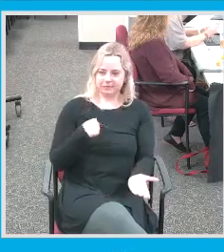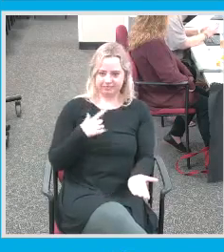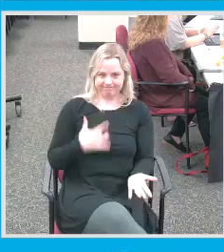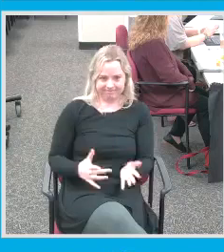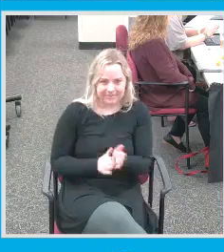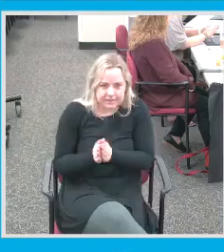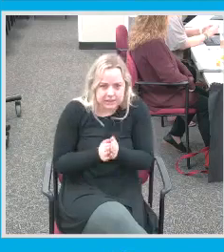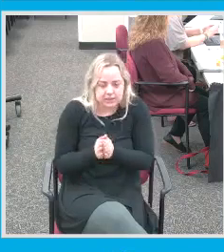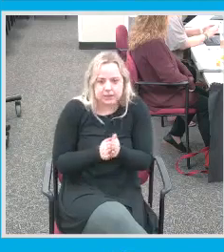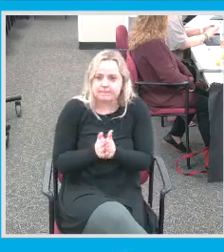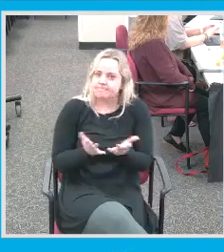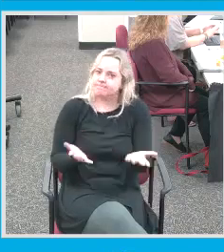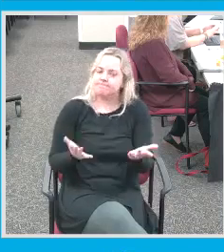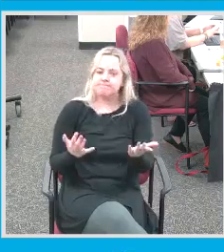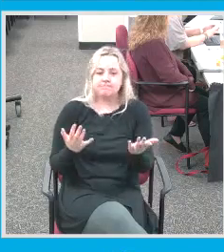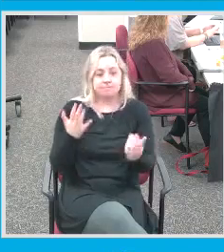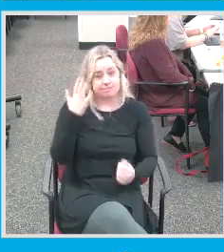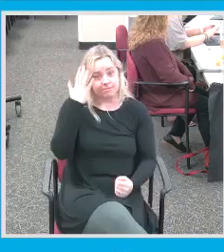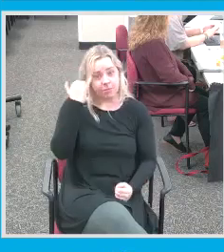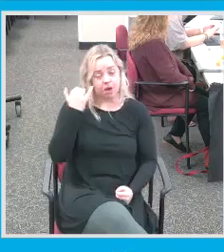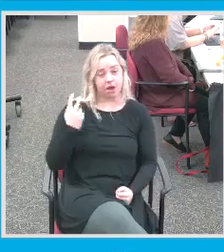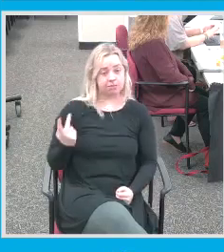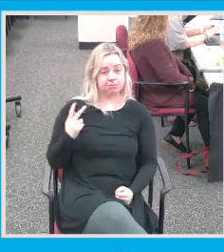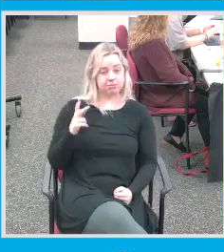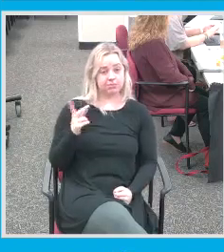well because Dr. Kelly and I are,